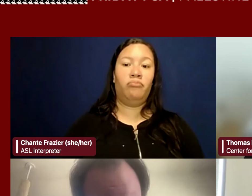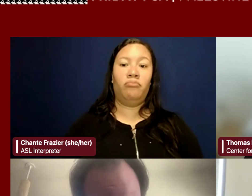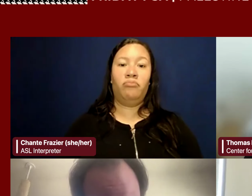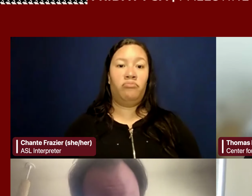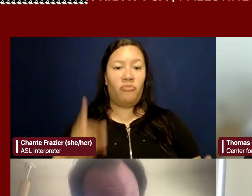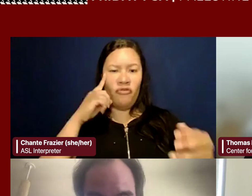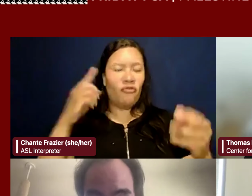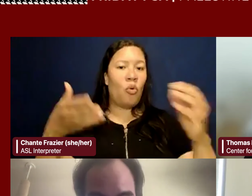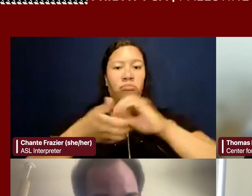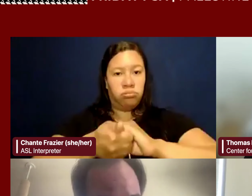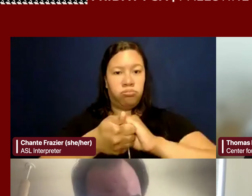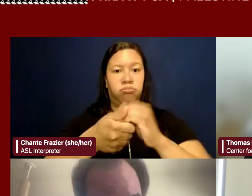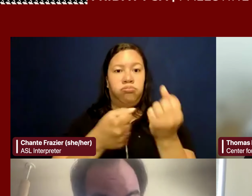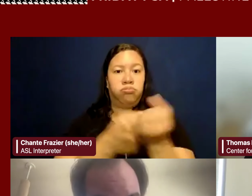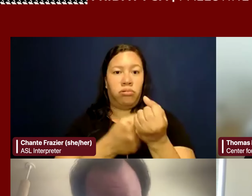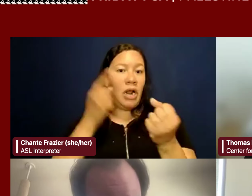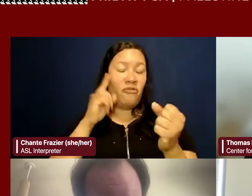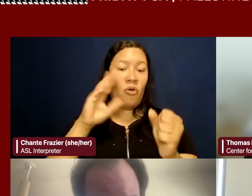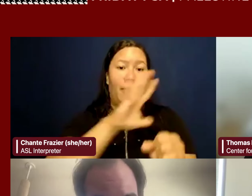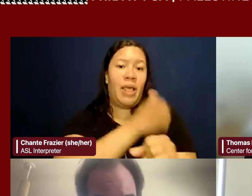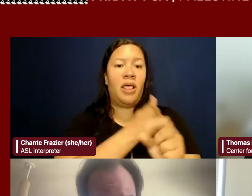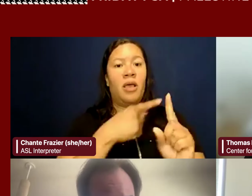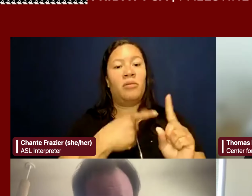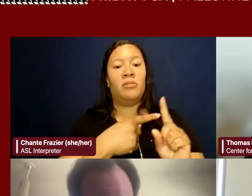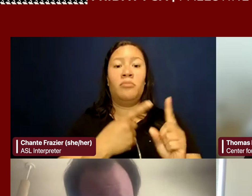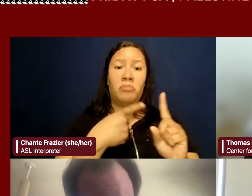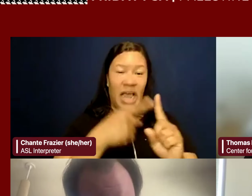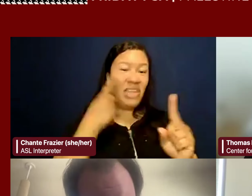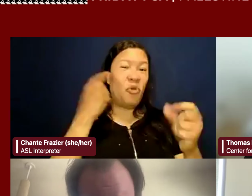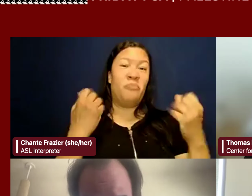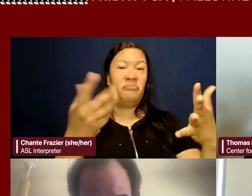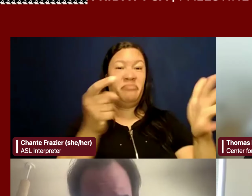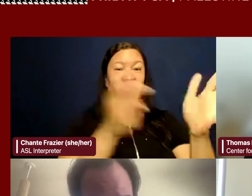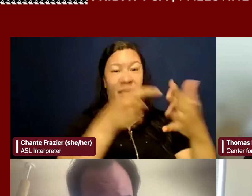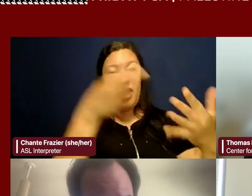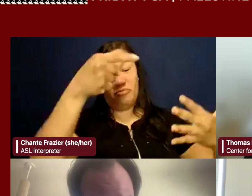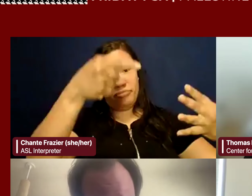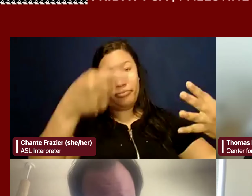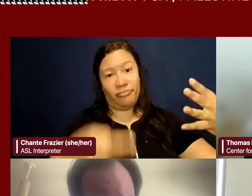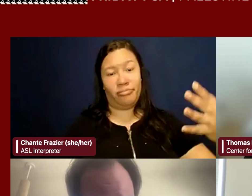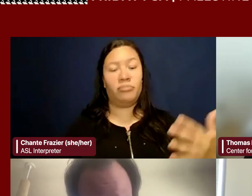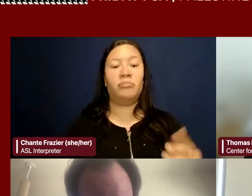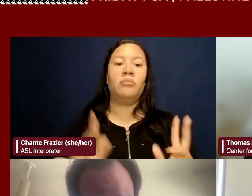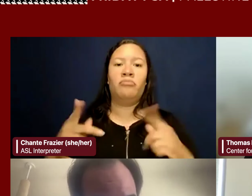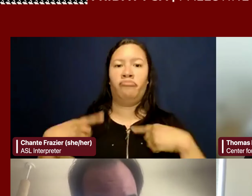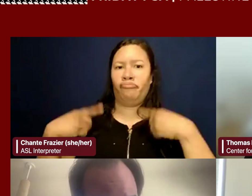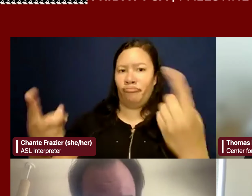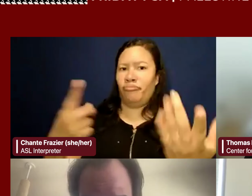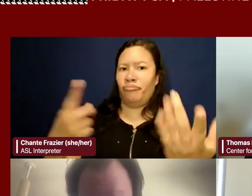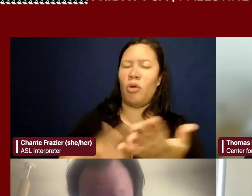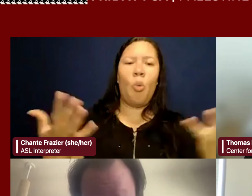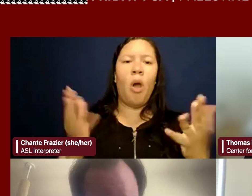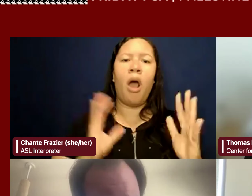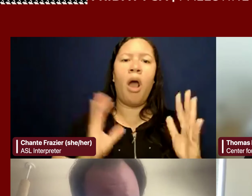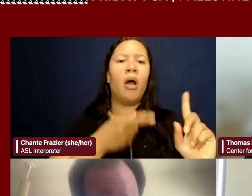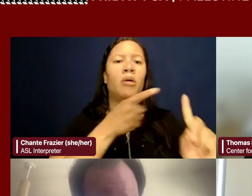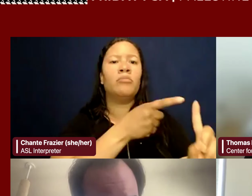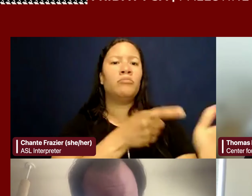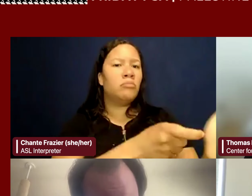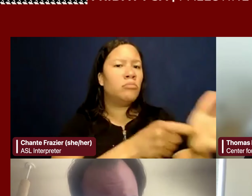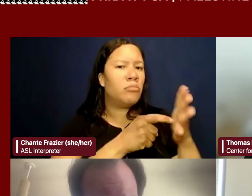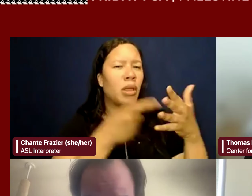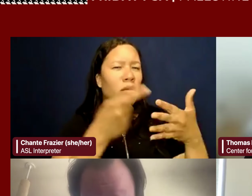solidarity with Palestine and for a number of demands. People have been talking about what demands we would like to see come out